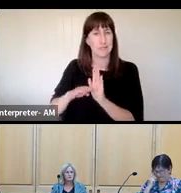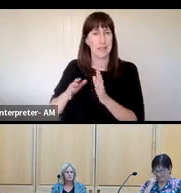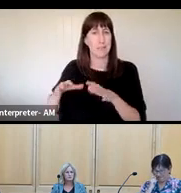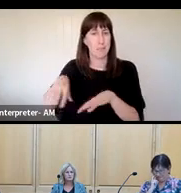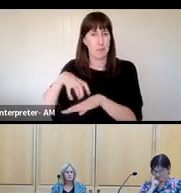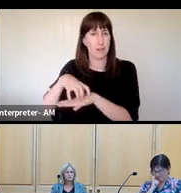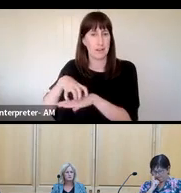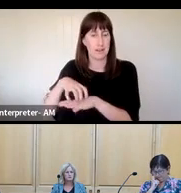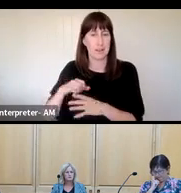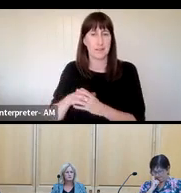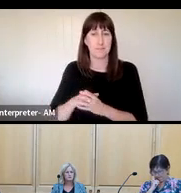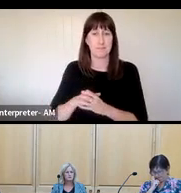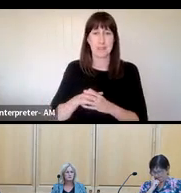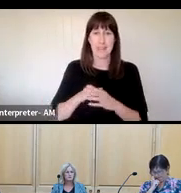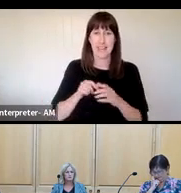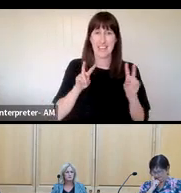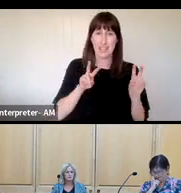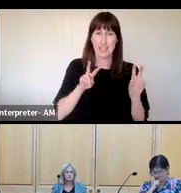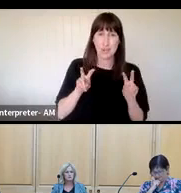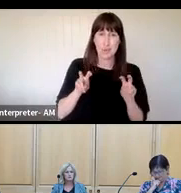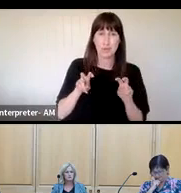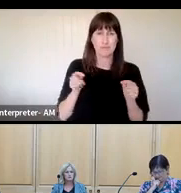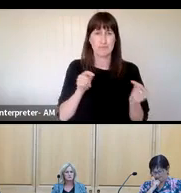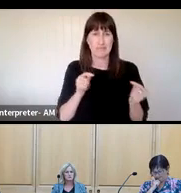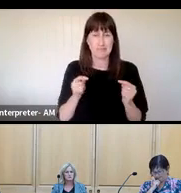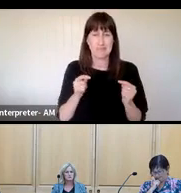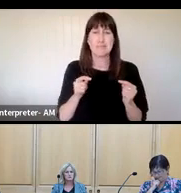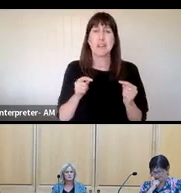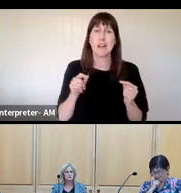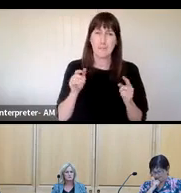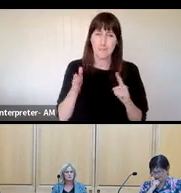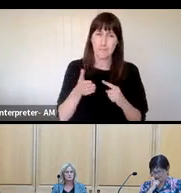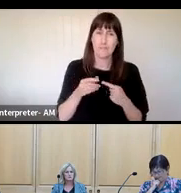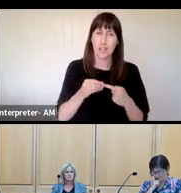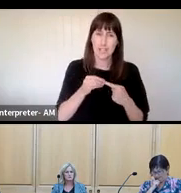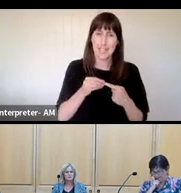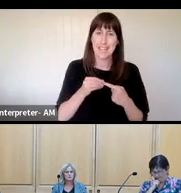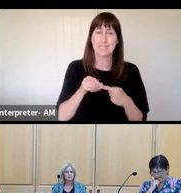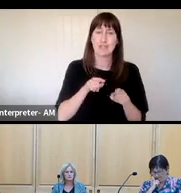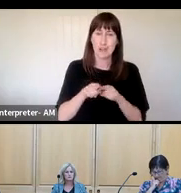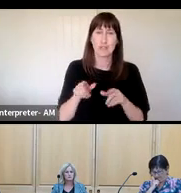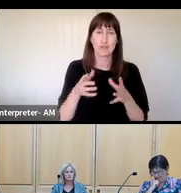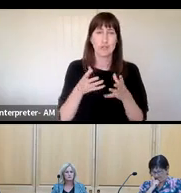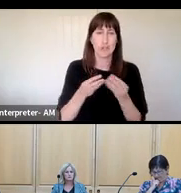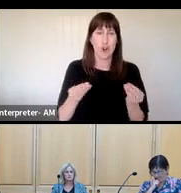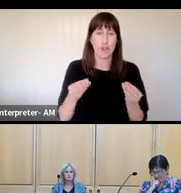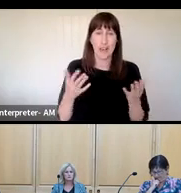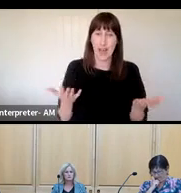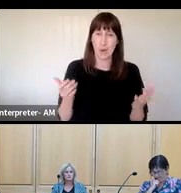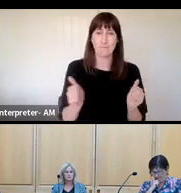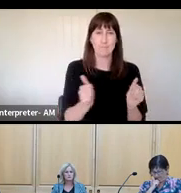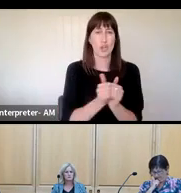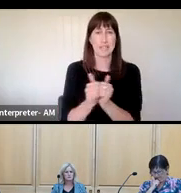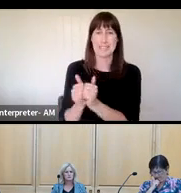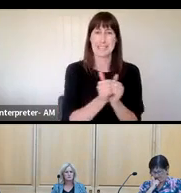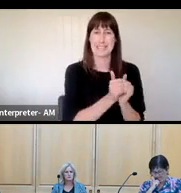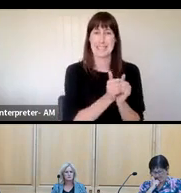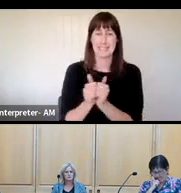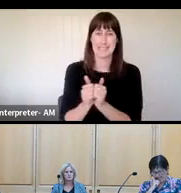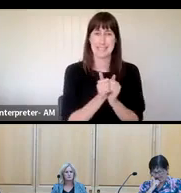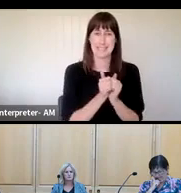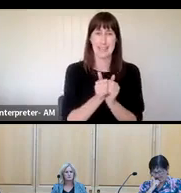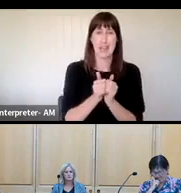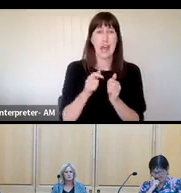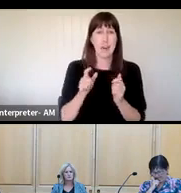and disputes should in most cases try to be resolved by consensus, and that there needs to be a central organisation